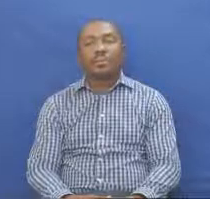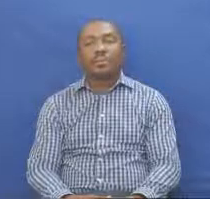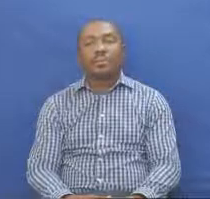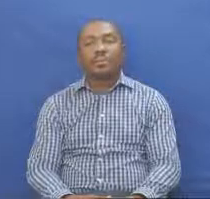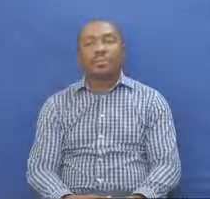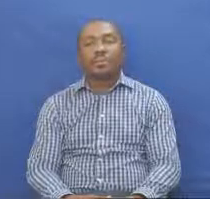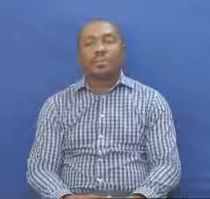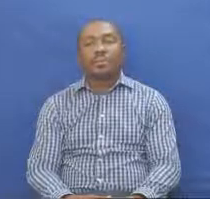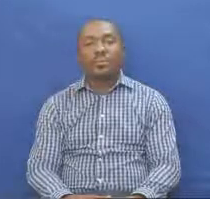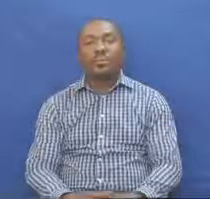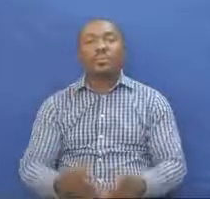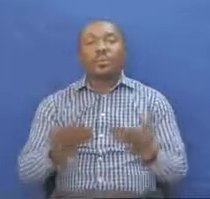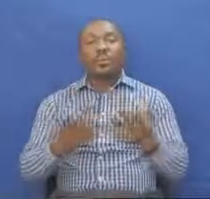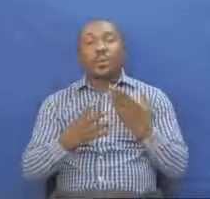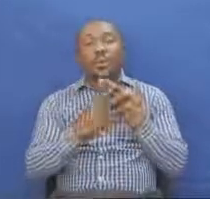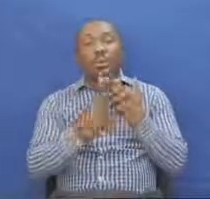different